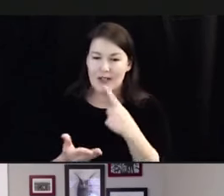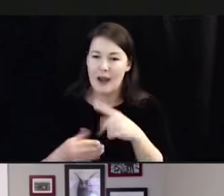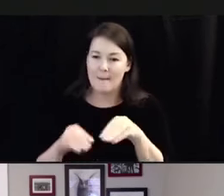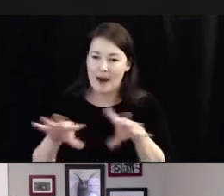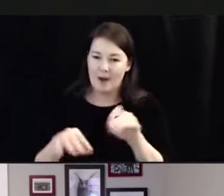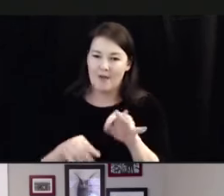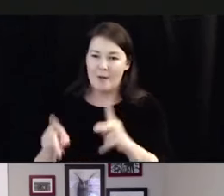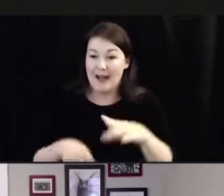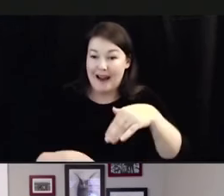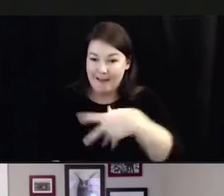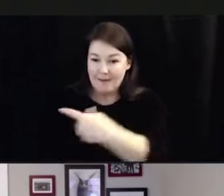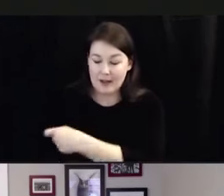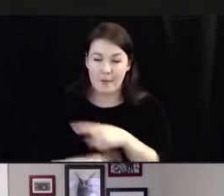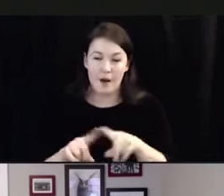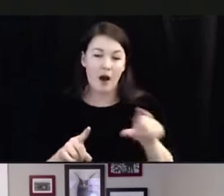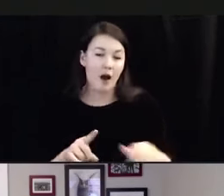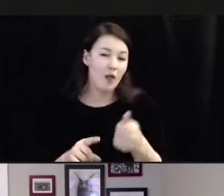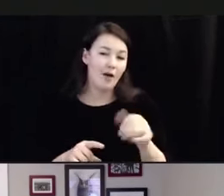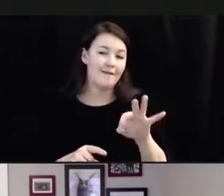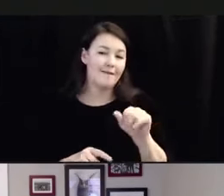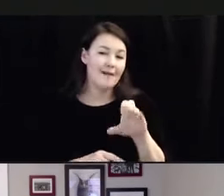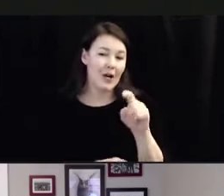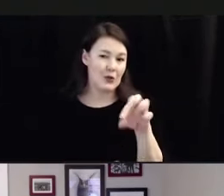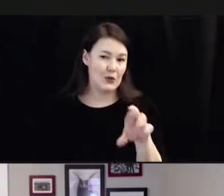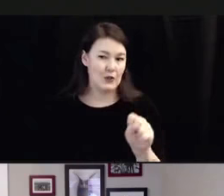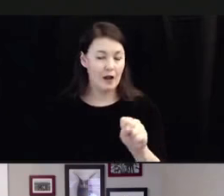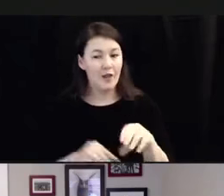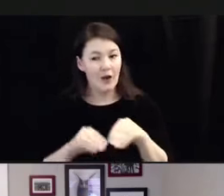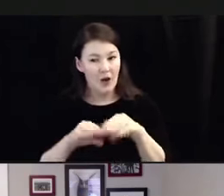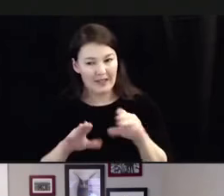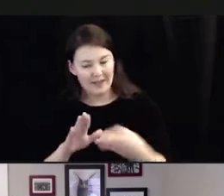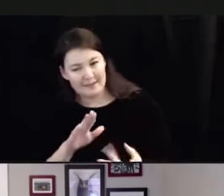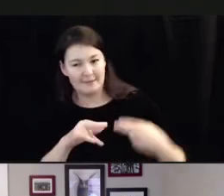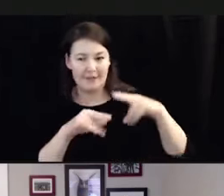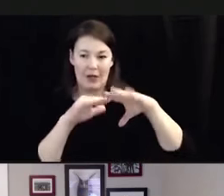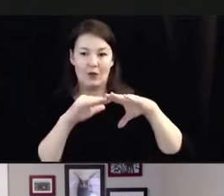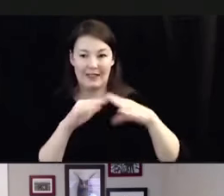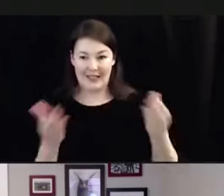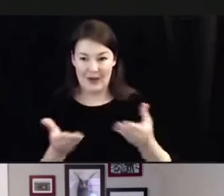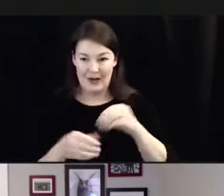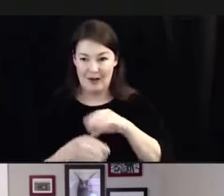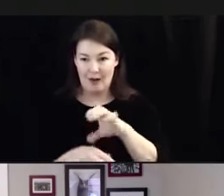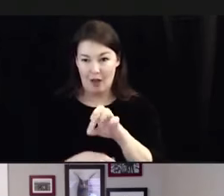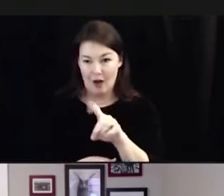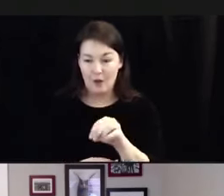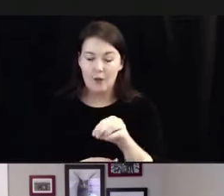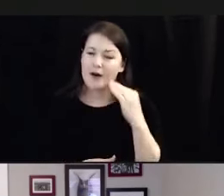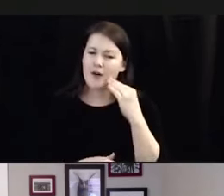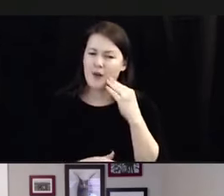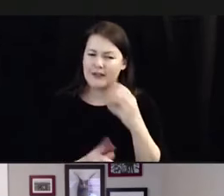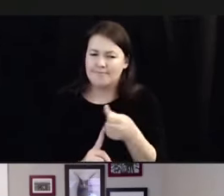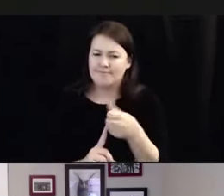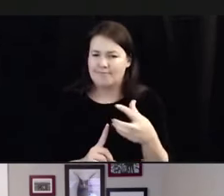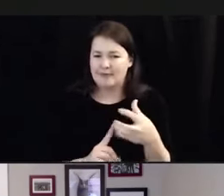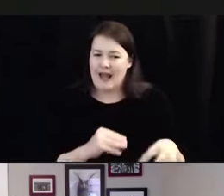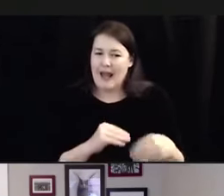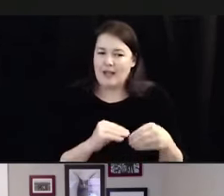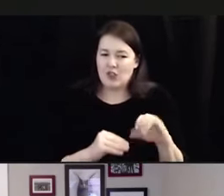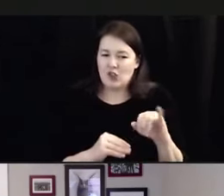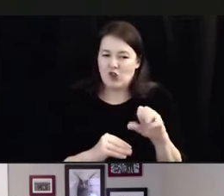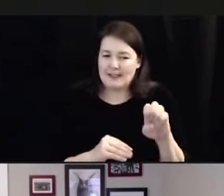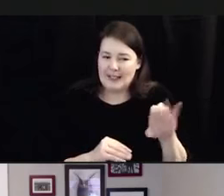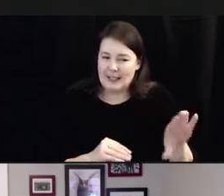other factors that are causing this jump here in Colorado? And I know this is kind of expanding on what Jesse just asked, but